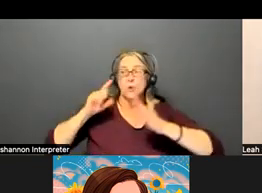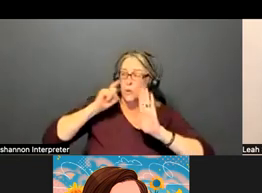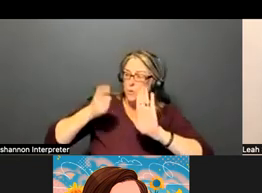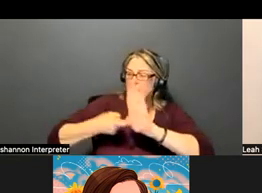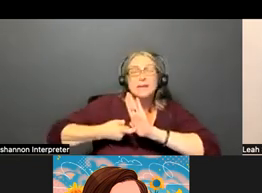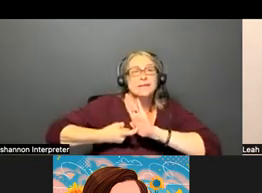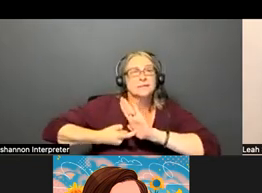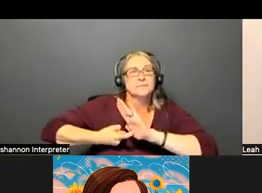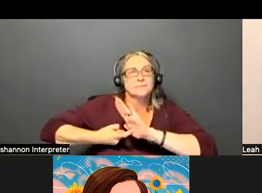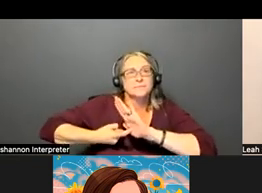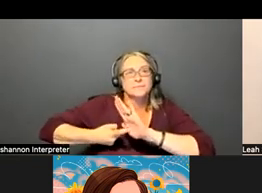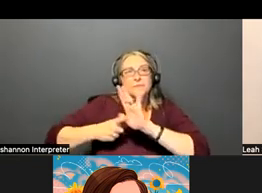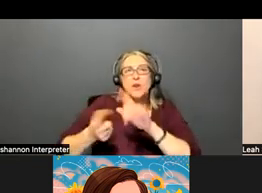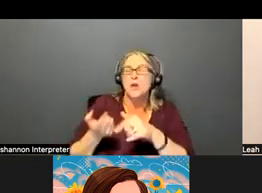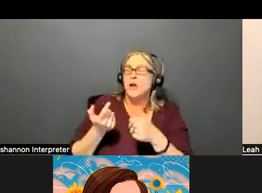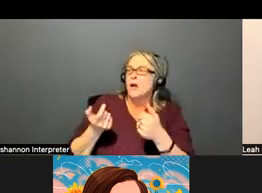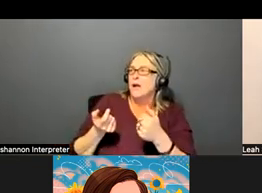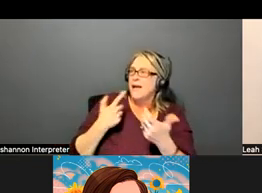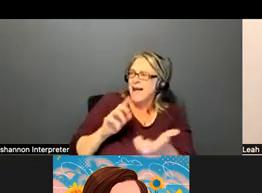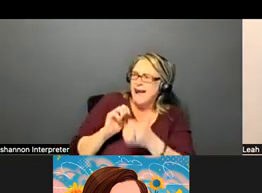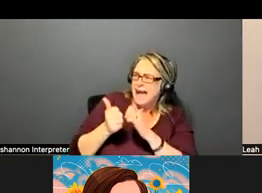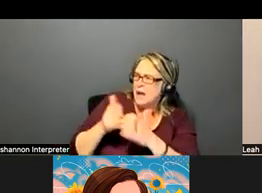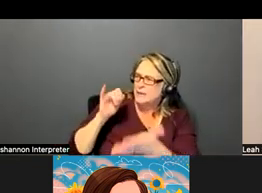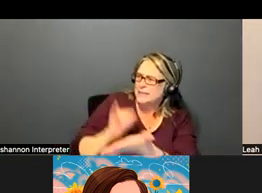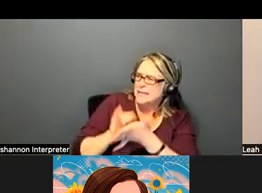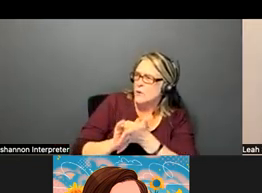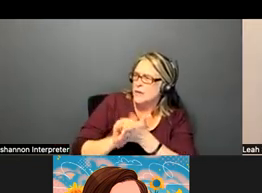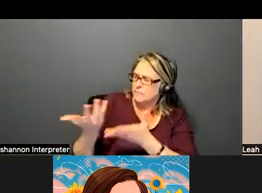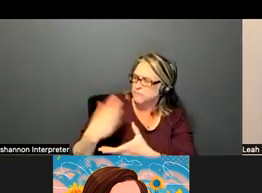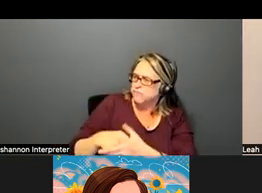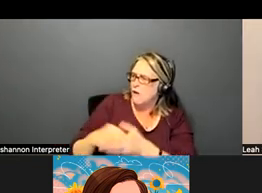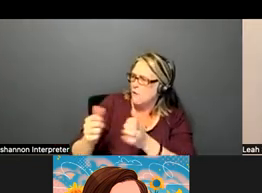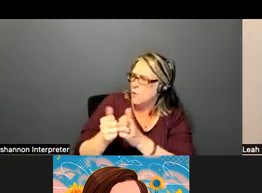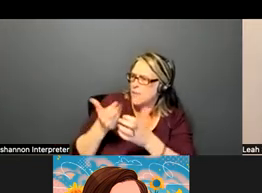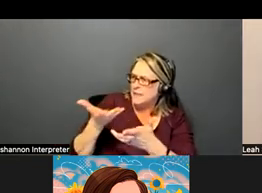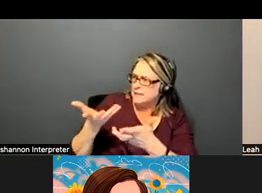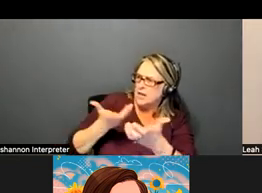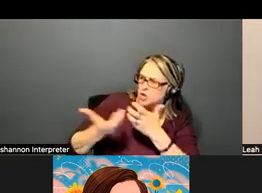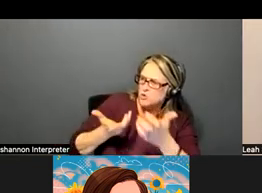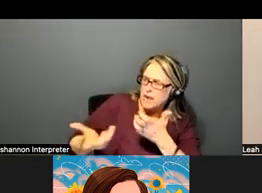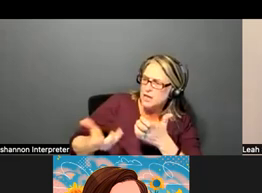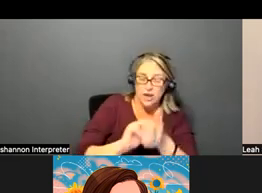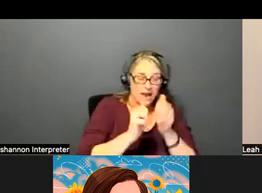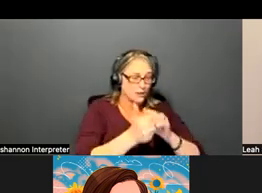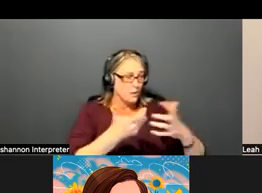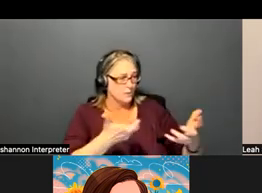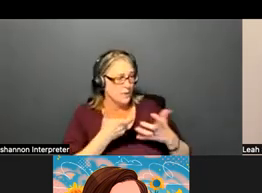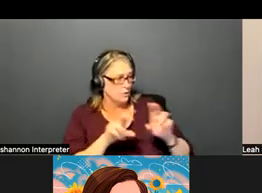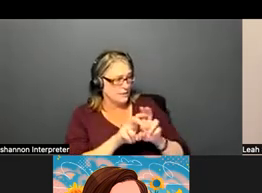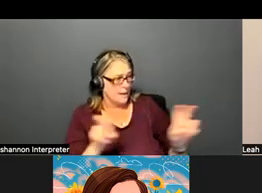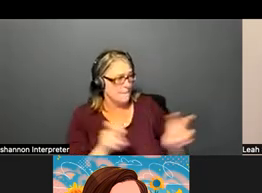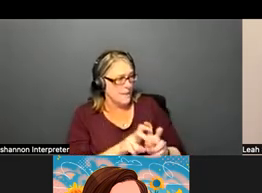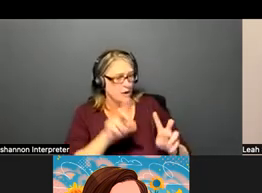it and say, how is that going to play in to this interaction? How is that going to play into this panel, into